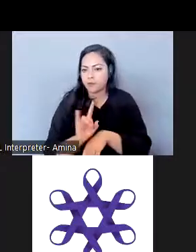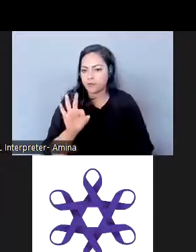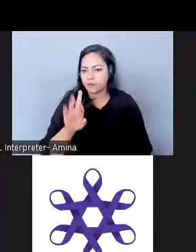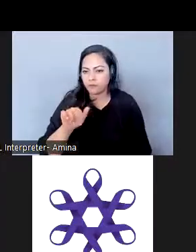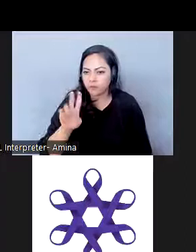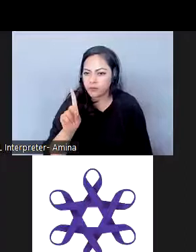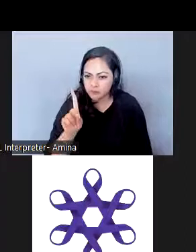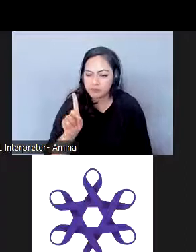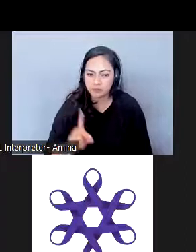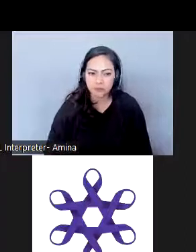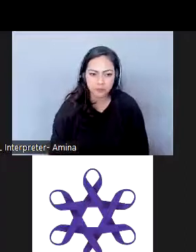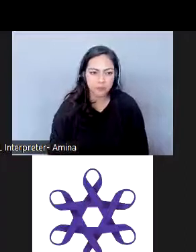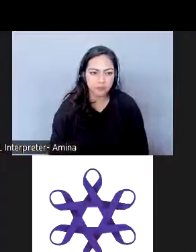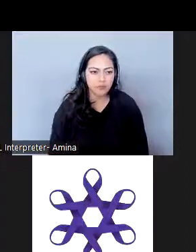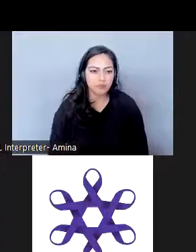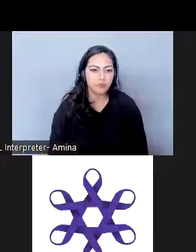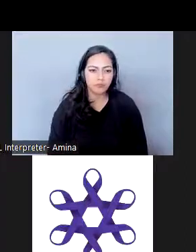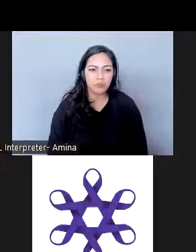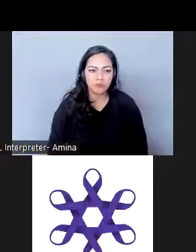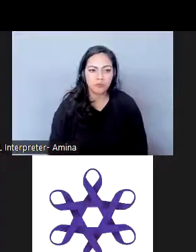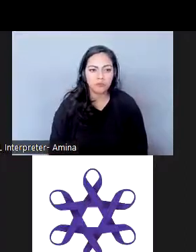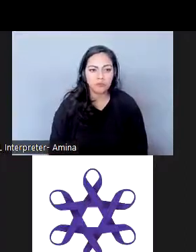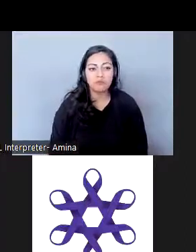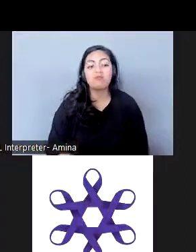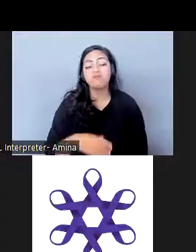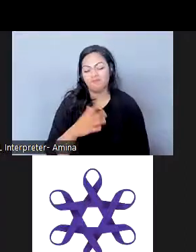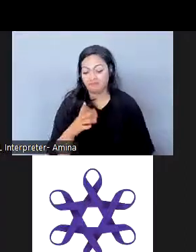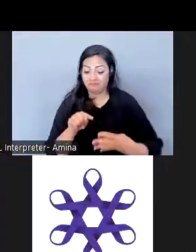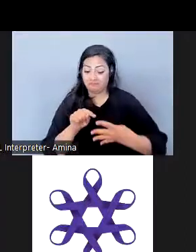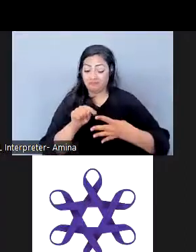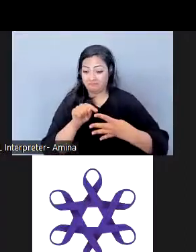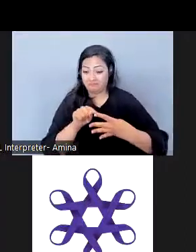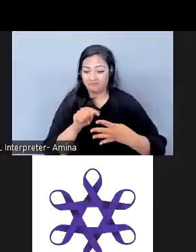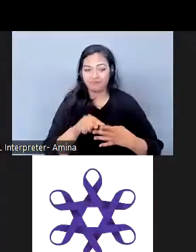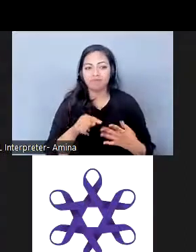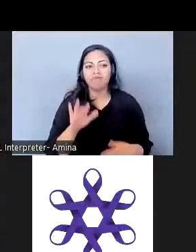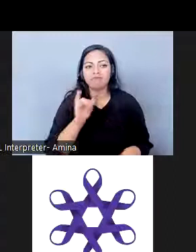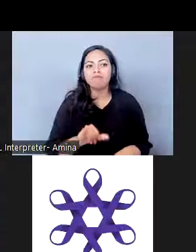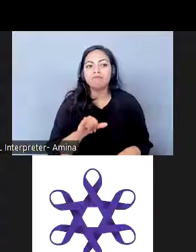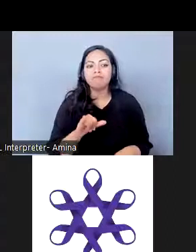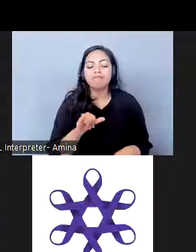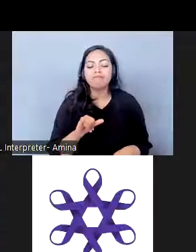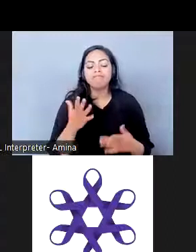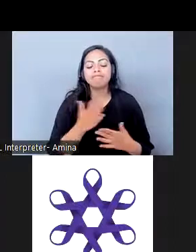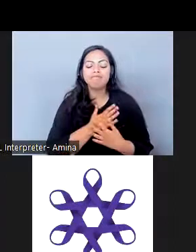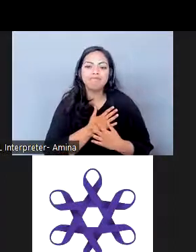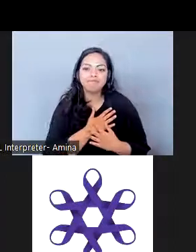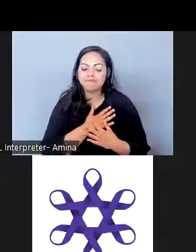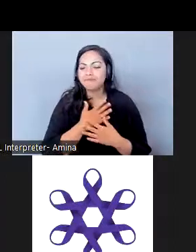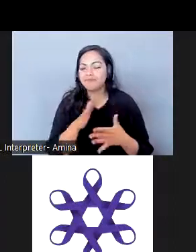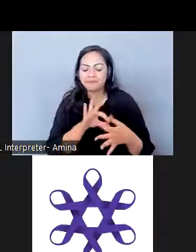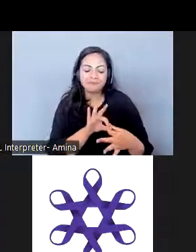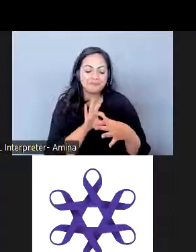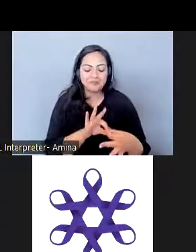One of the top ones, so number one on my list is the romance fraud. So how does that work? Quite simply, offenders use